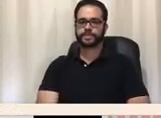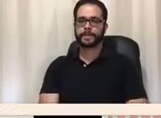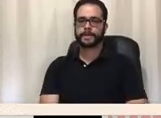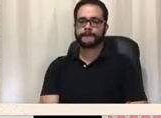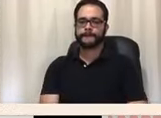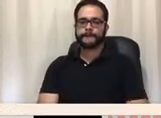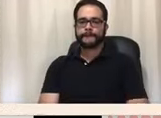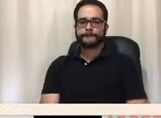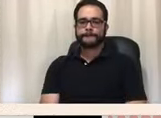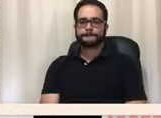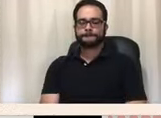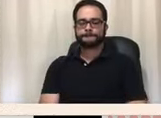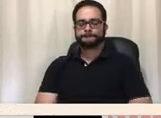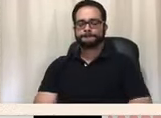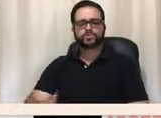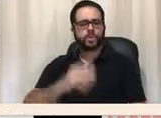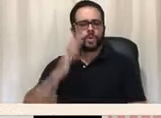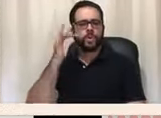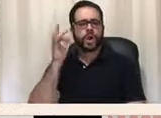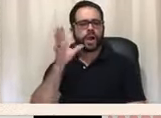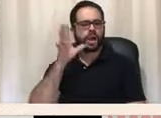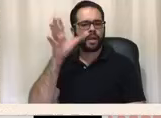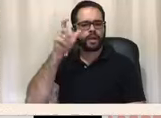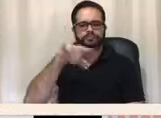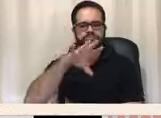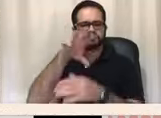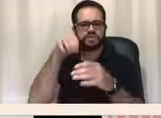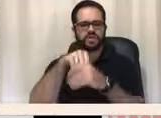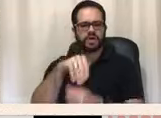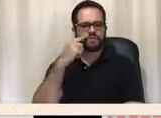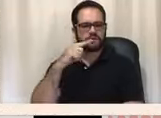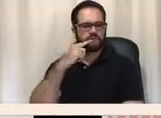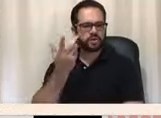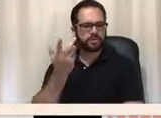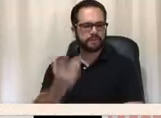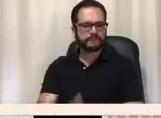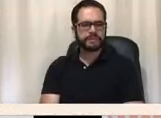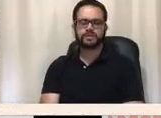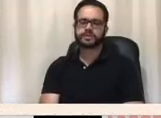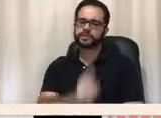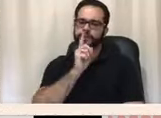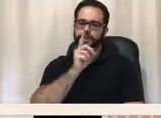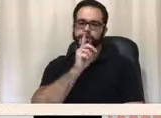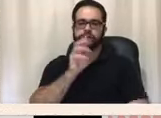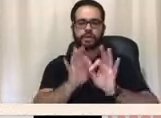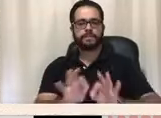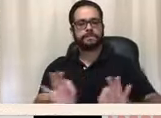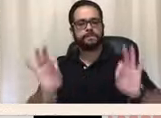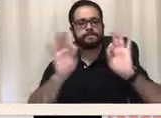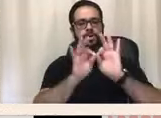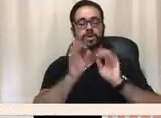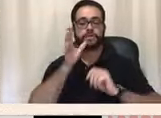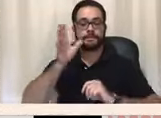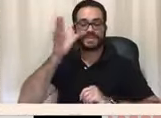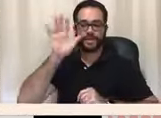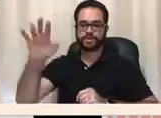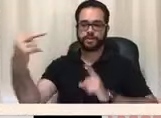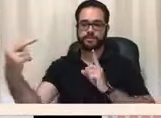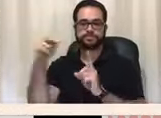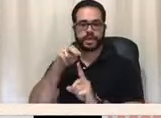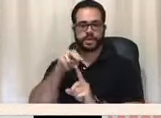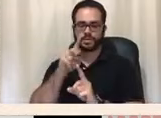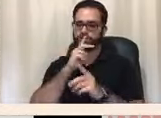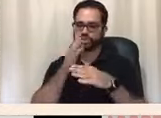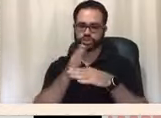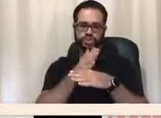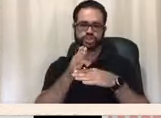So why should parents get involved? It's very important that a parent's perspective be shared. The